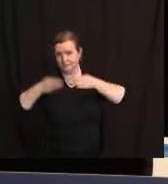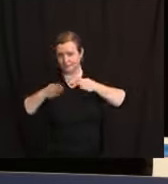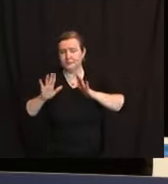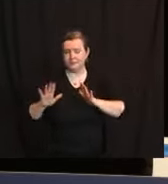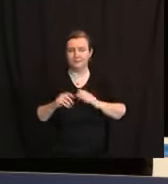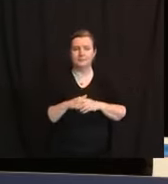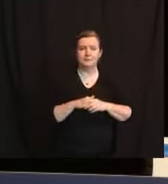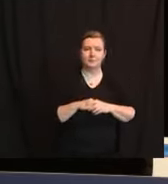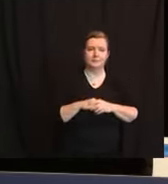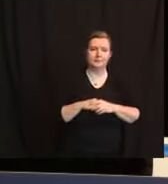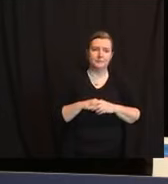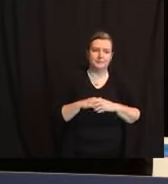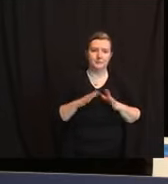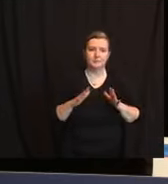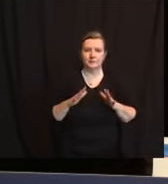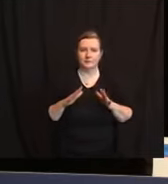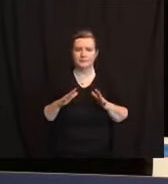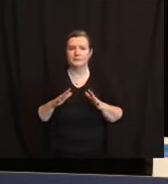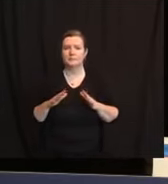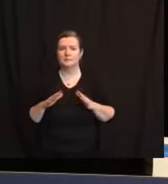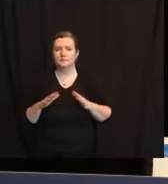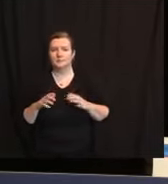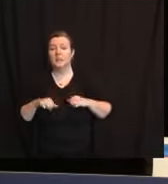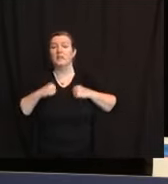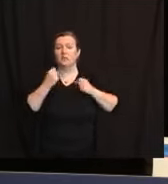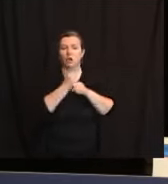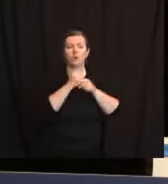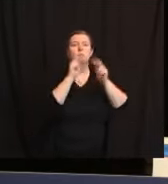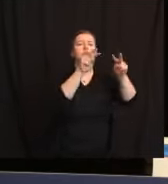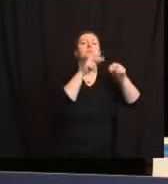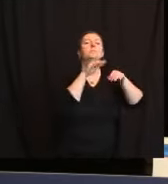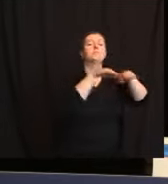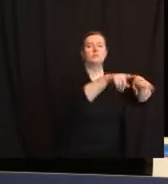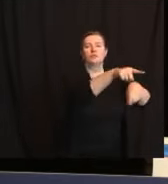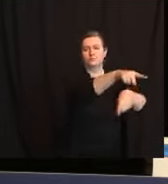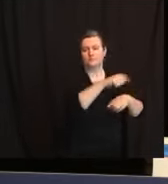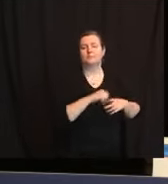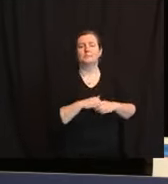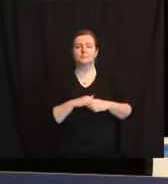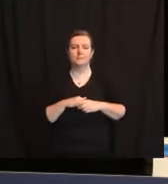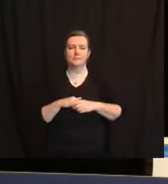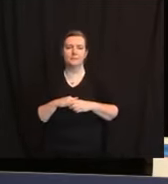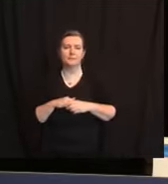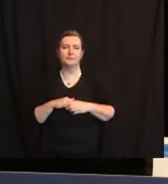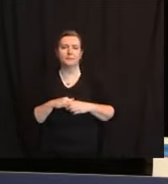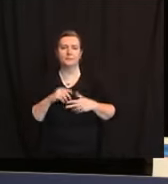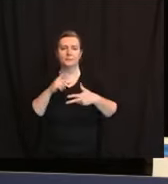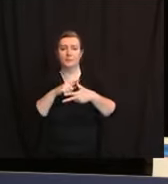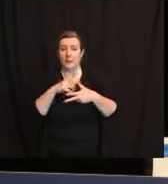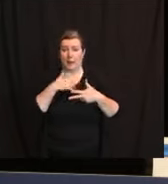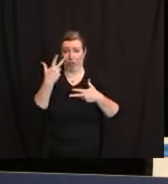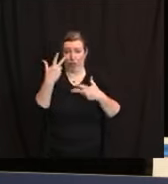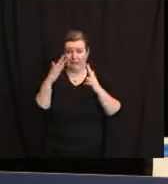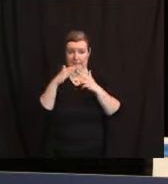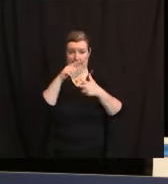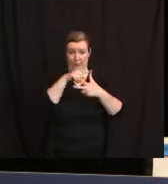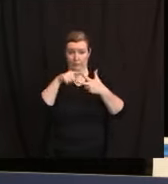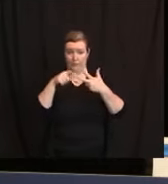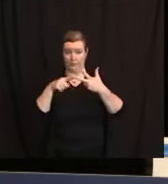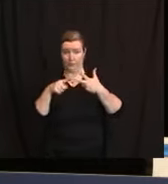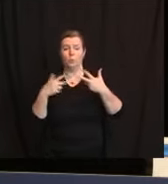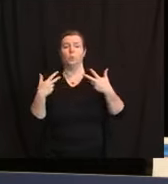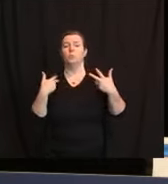going on, and that's one of the reasons why this weekend Ocean City and Strathmere and Sea Isle has decided to do a dry run,